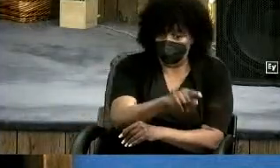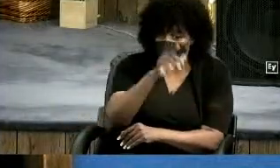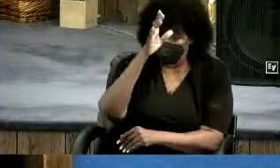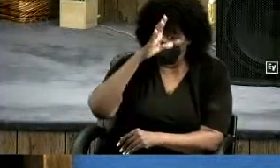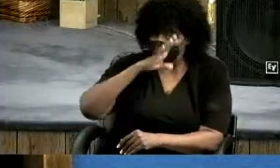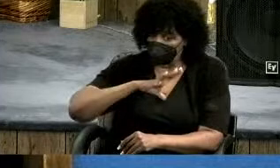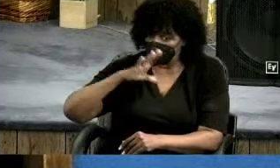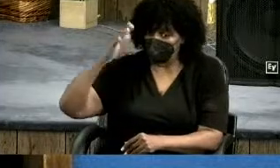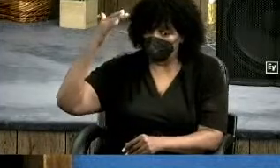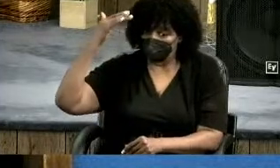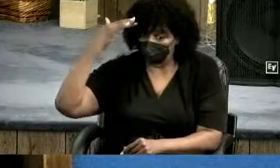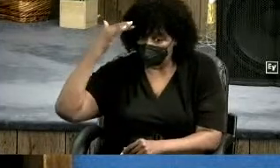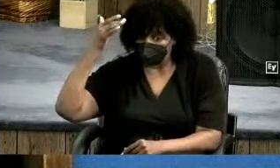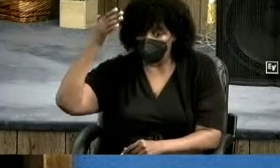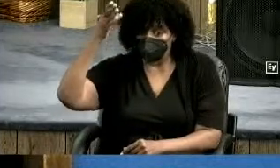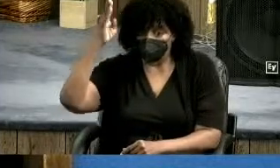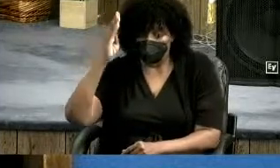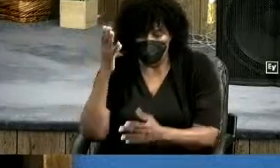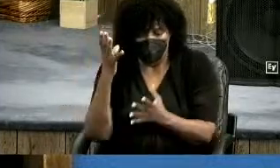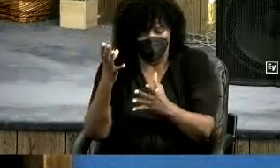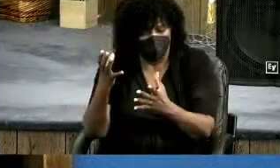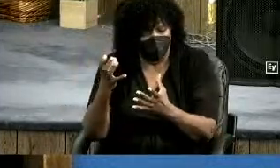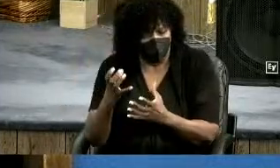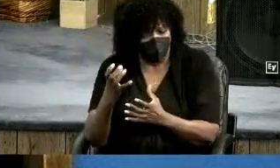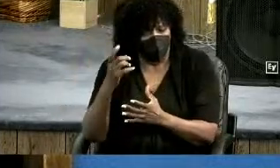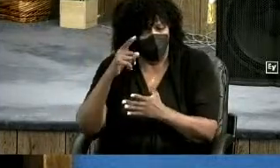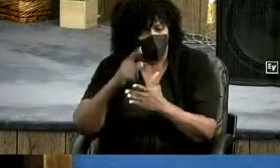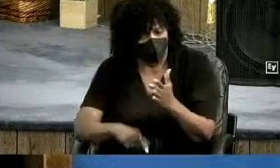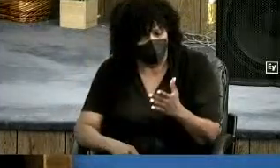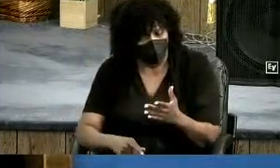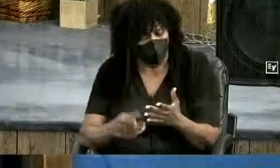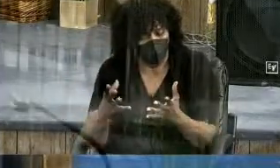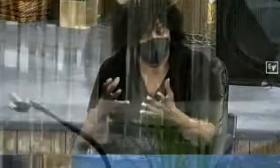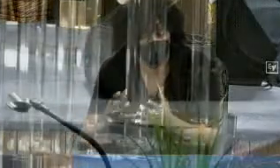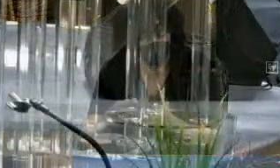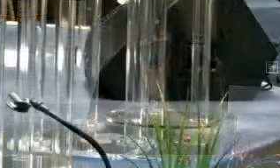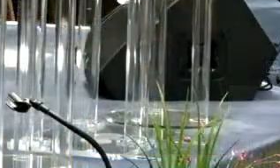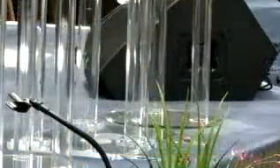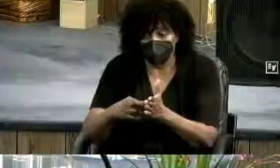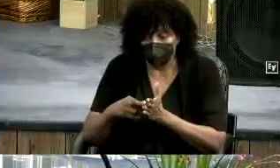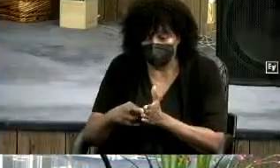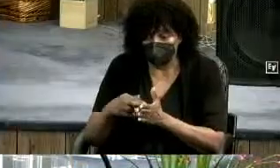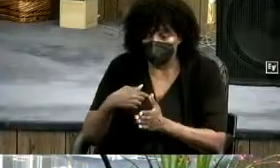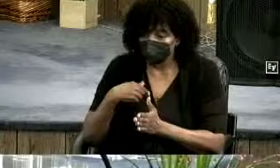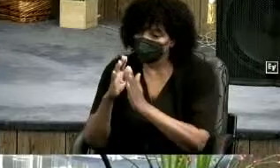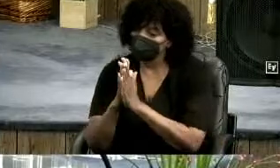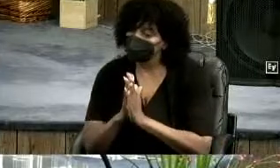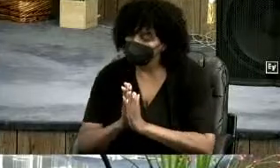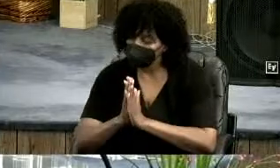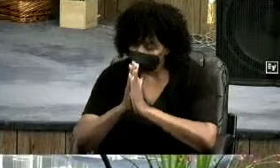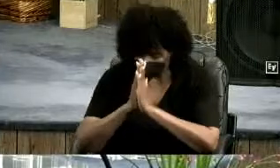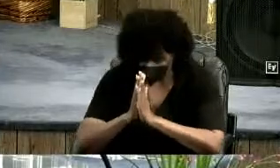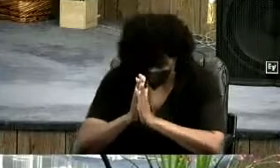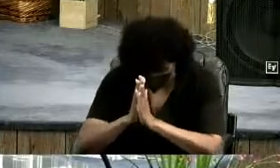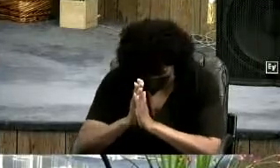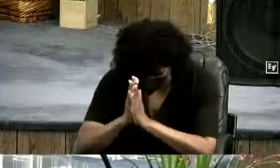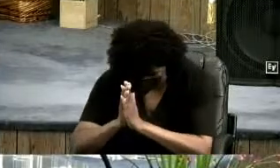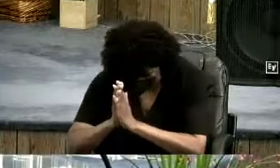So he says, "What do you request?" And look at Nehemiah's response. "So I